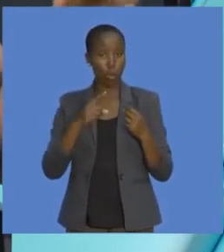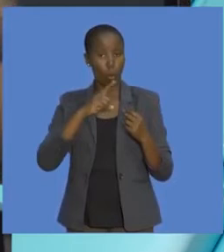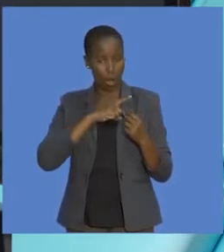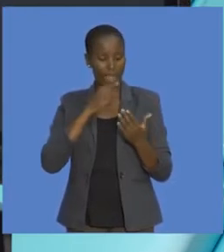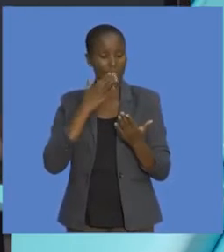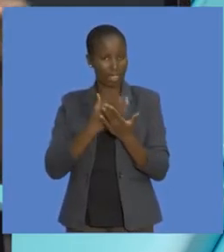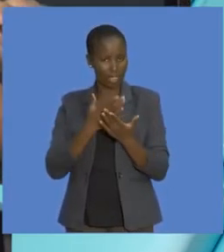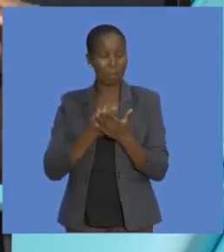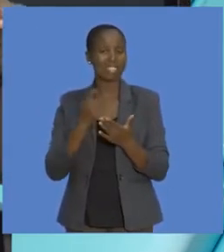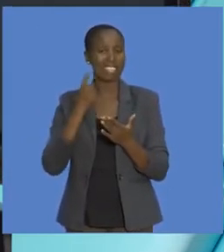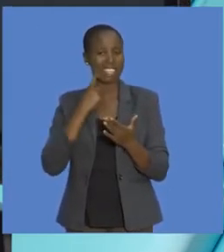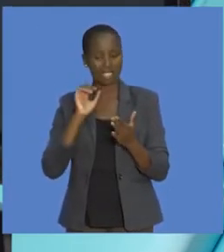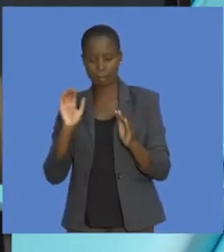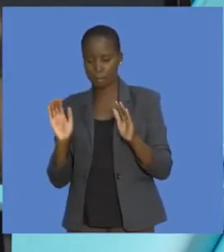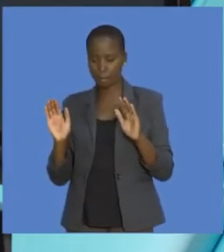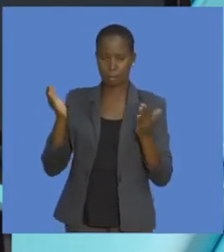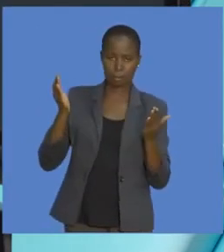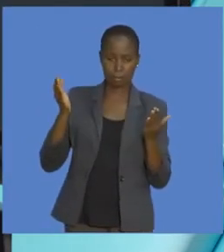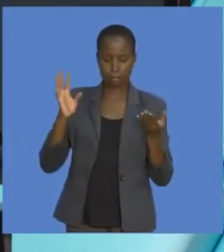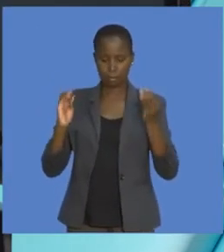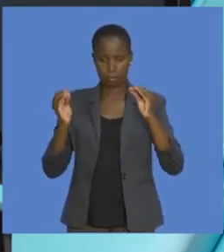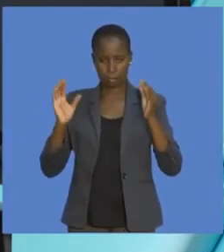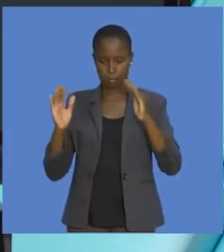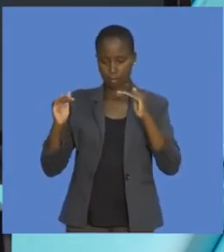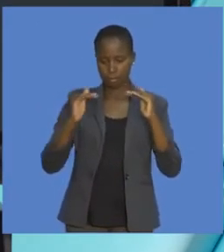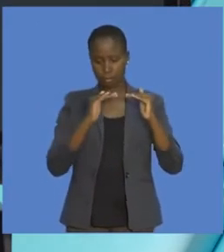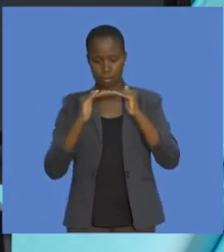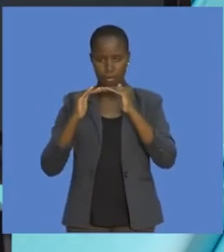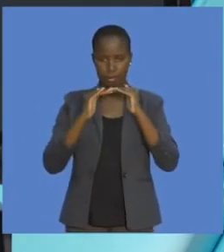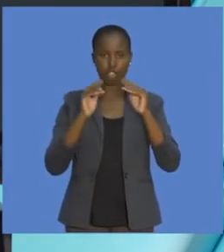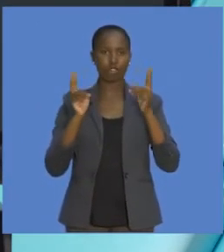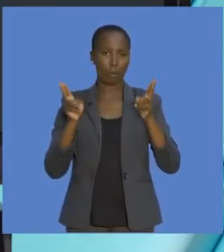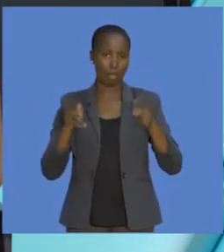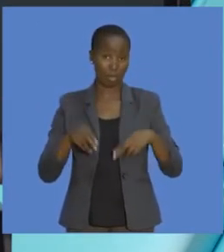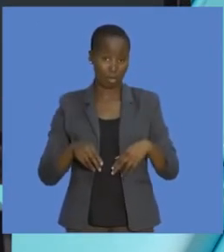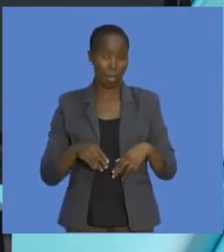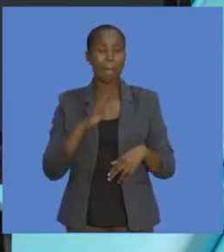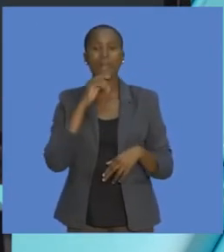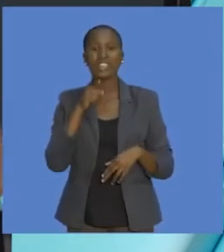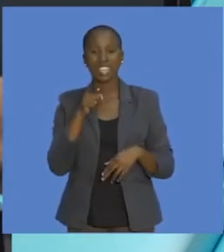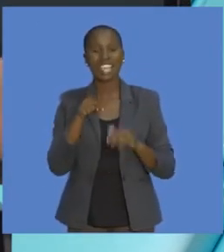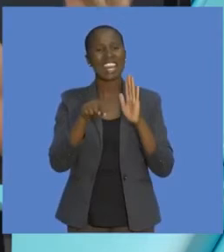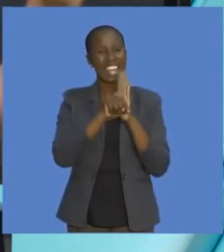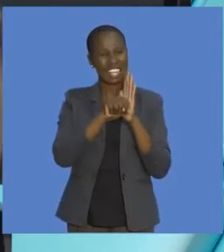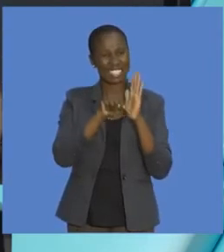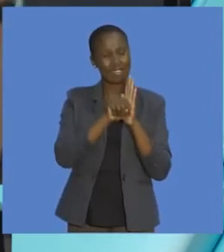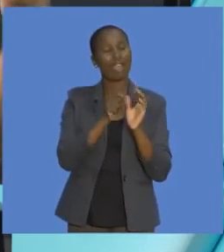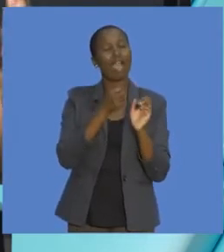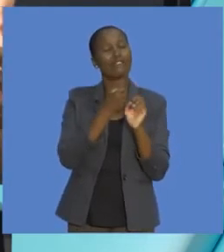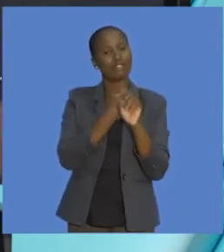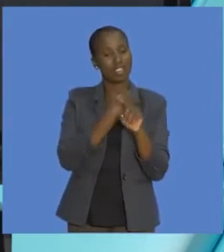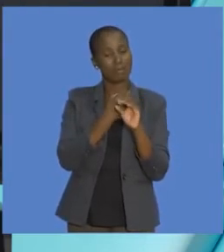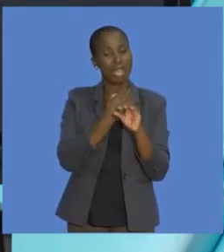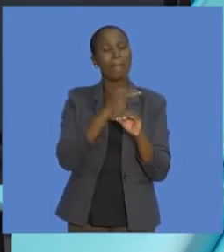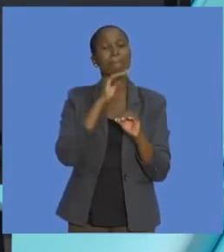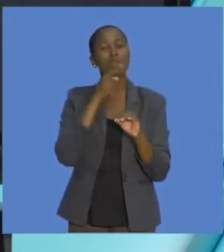return back to balance or normal. And that's essentially the negative feedback loop. So negative meaning an